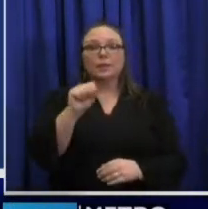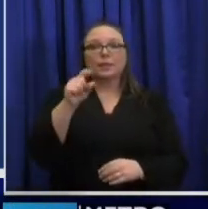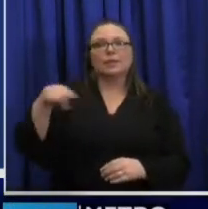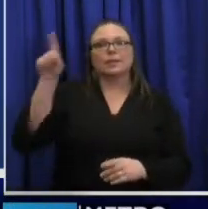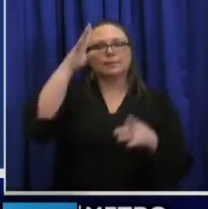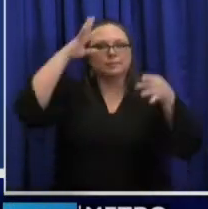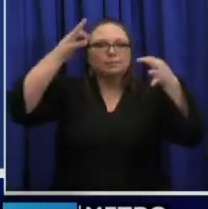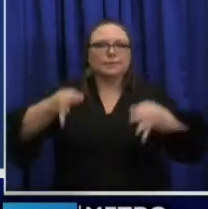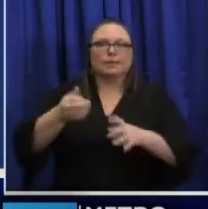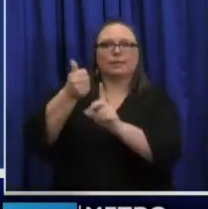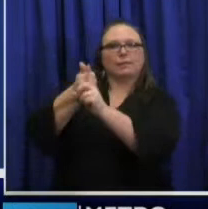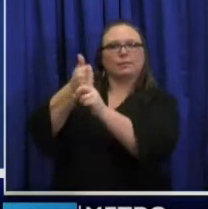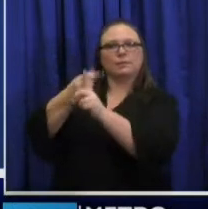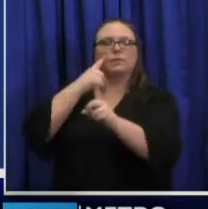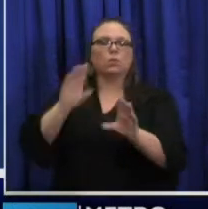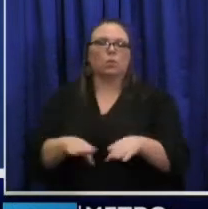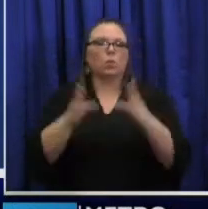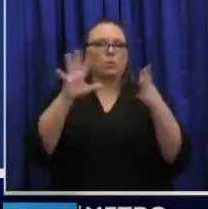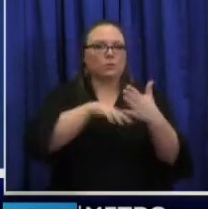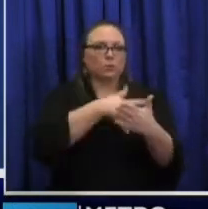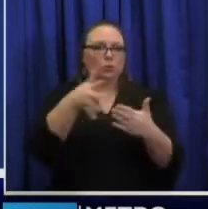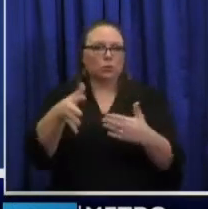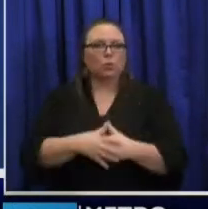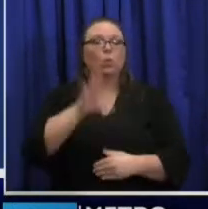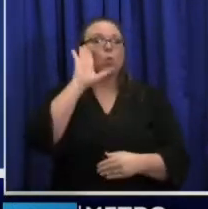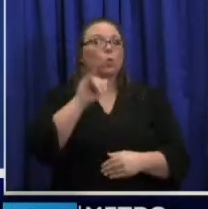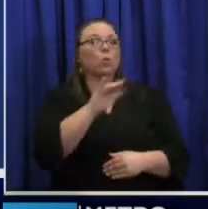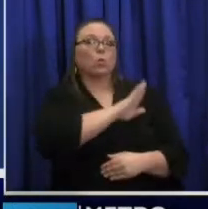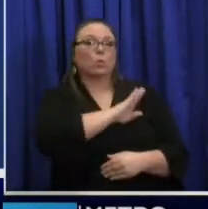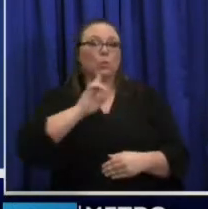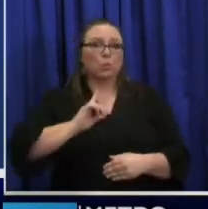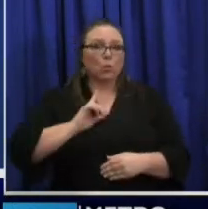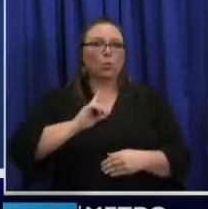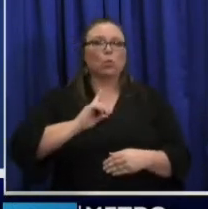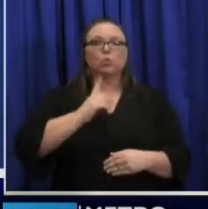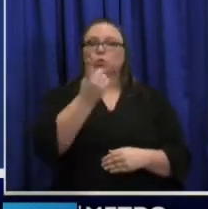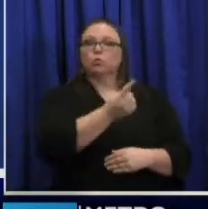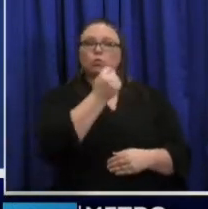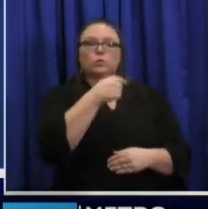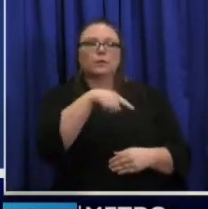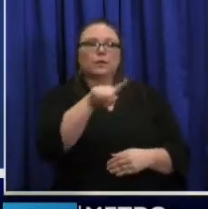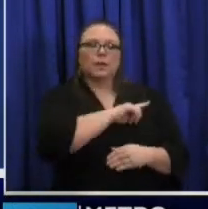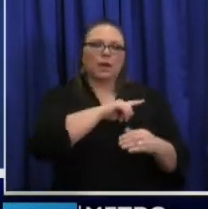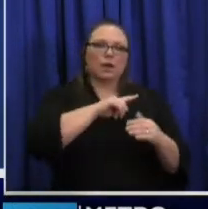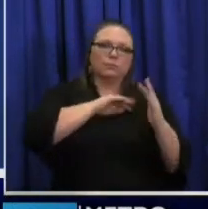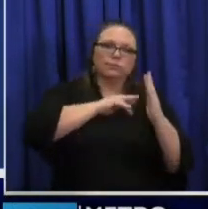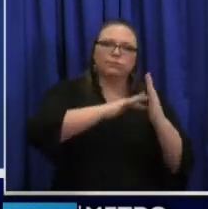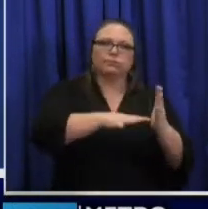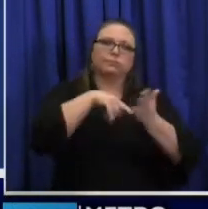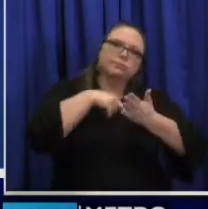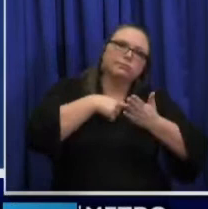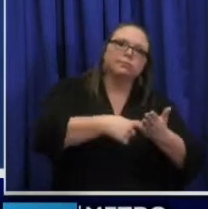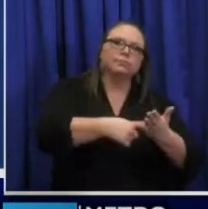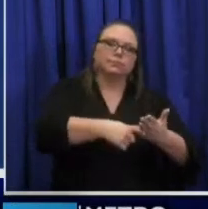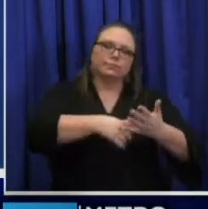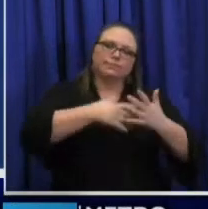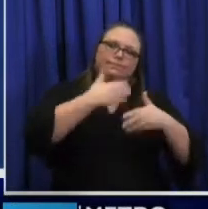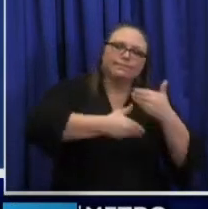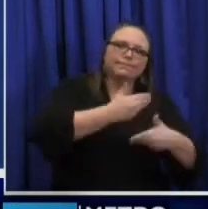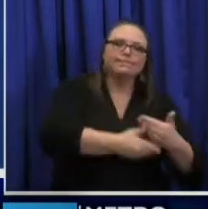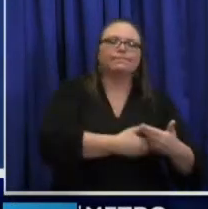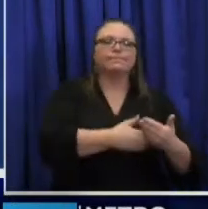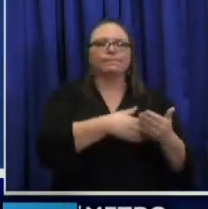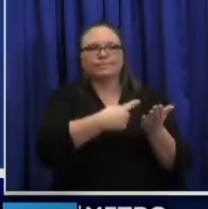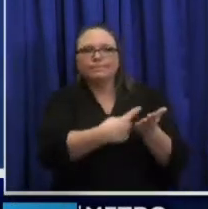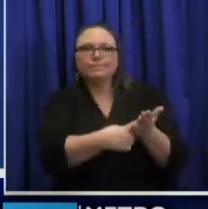charge of its own reopening schedule, and I know the school board on Tuesday spent a lot of time on that. For us at